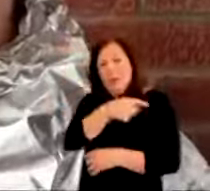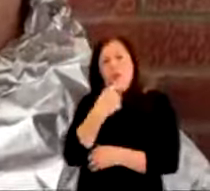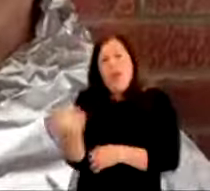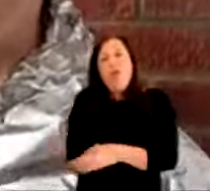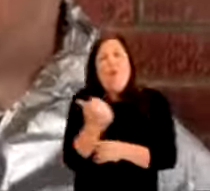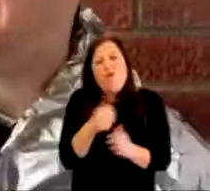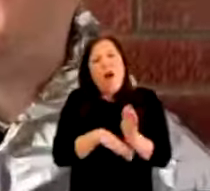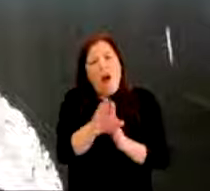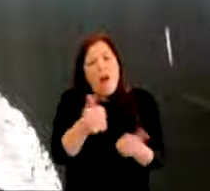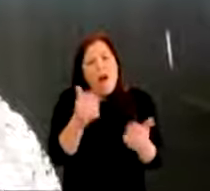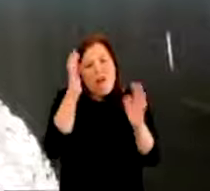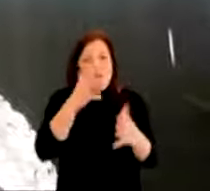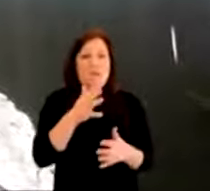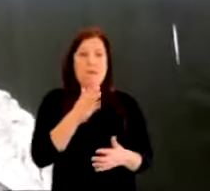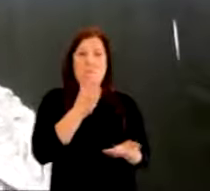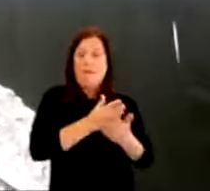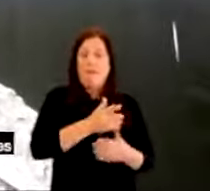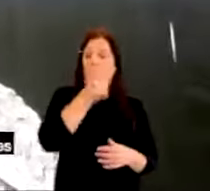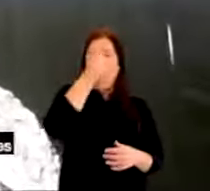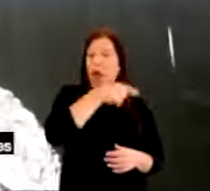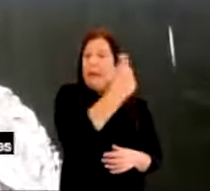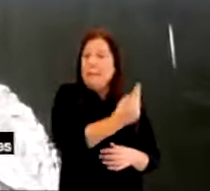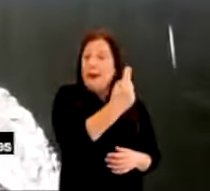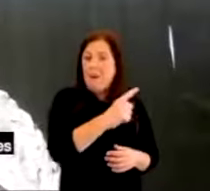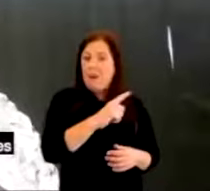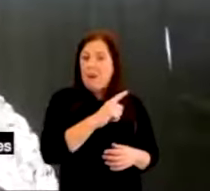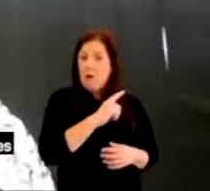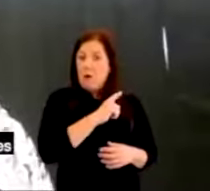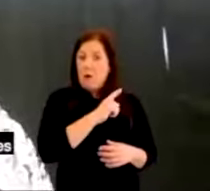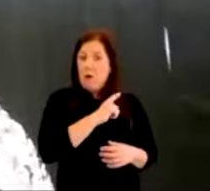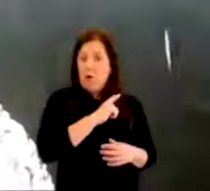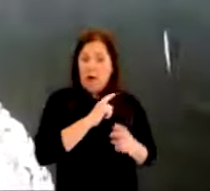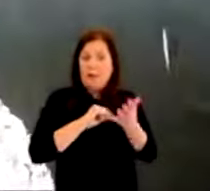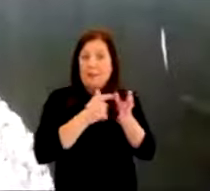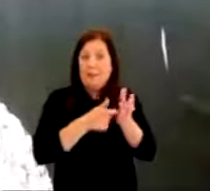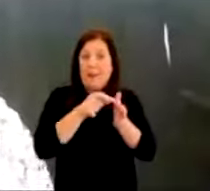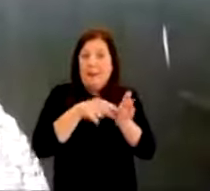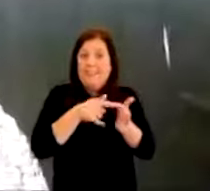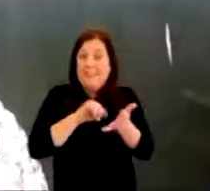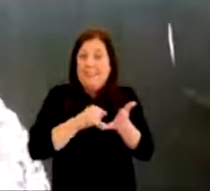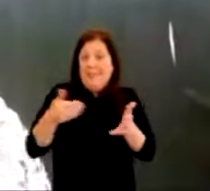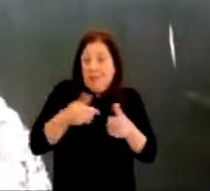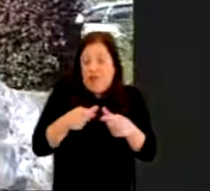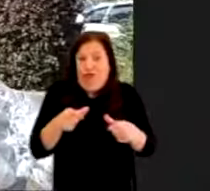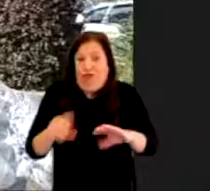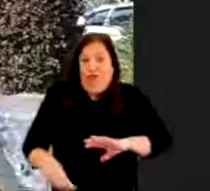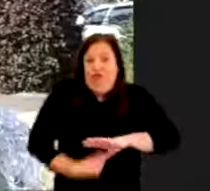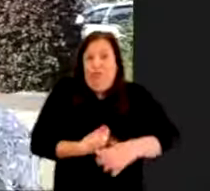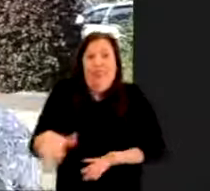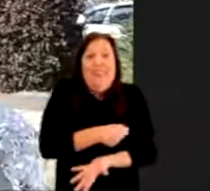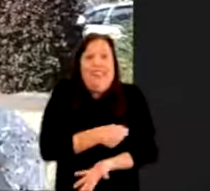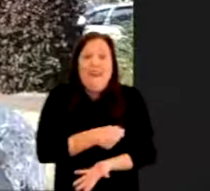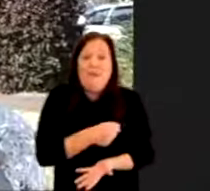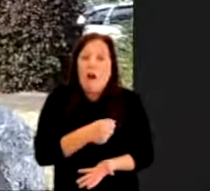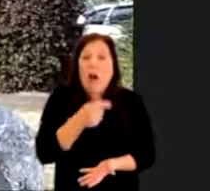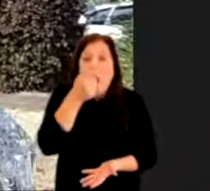all right. He's really lucky that he's stolen that tin of sardines and shoved it down his t-shirt. And